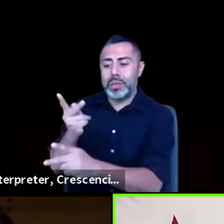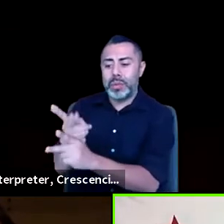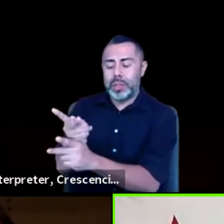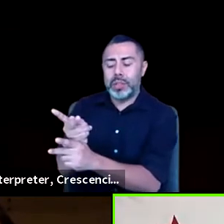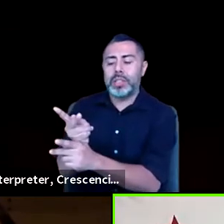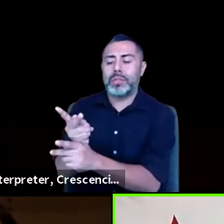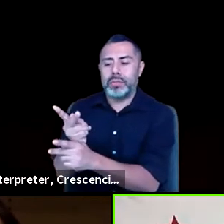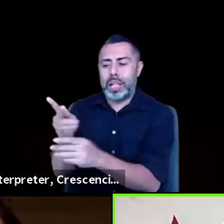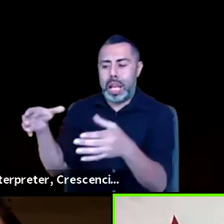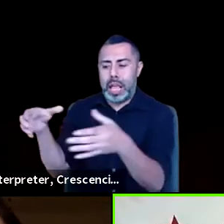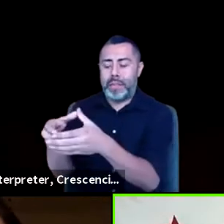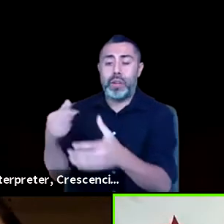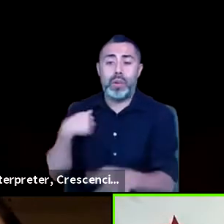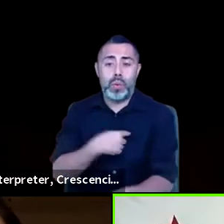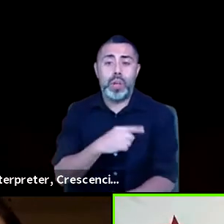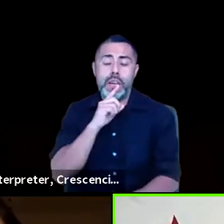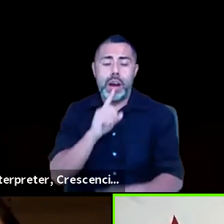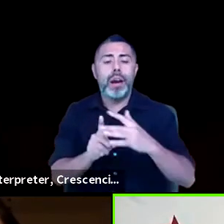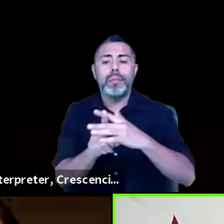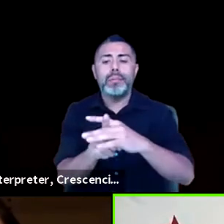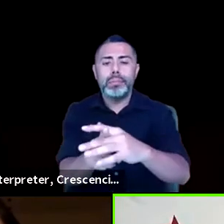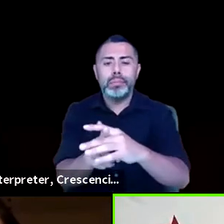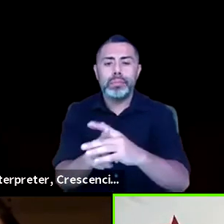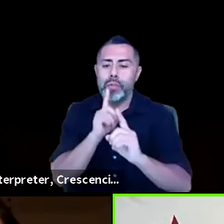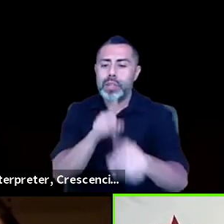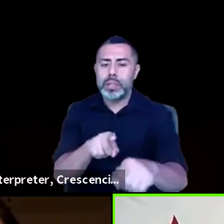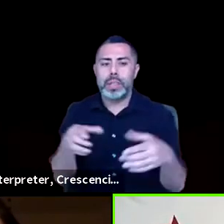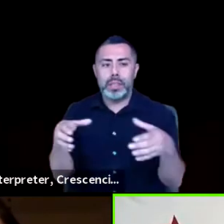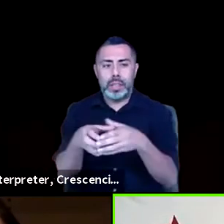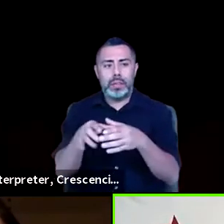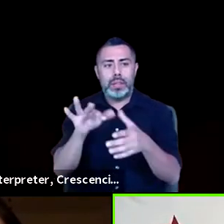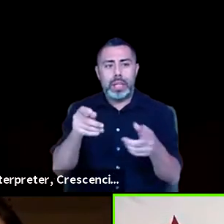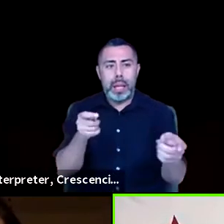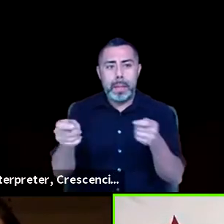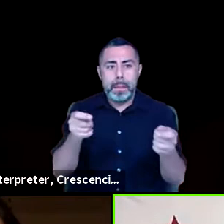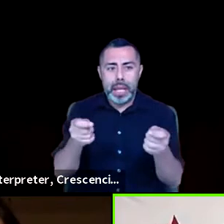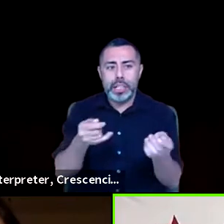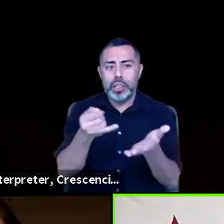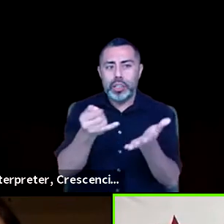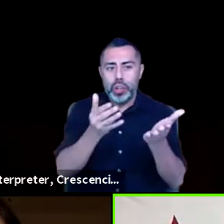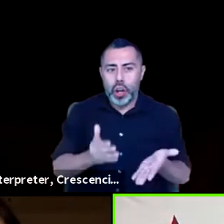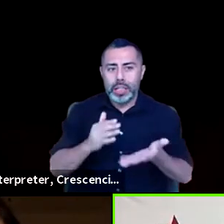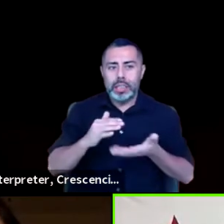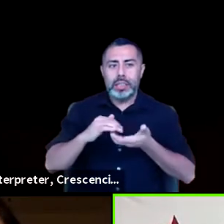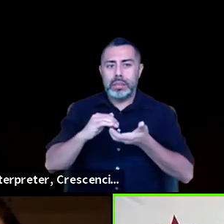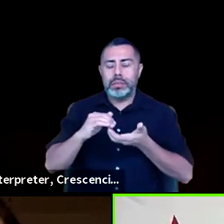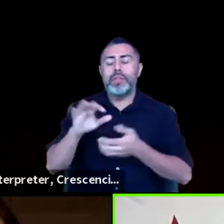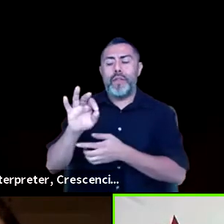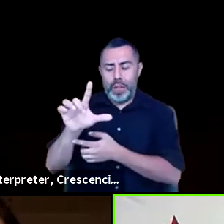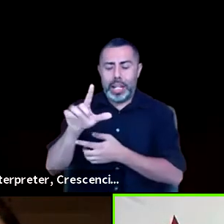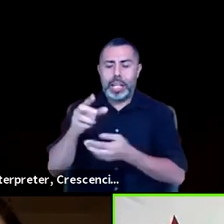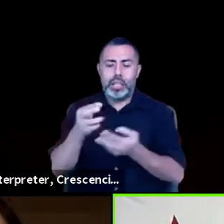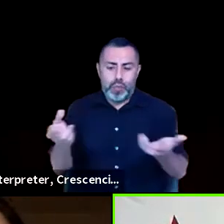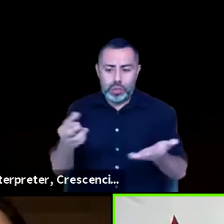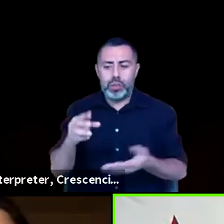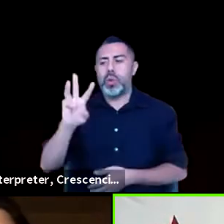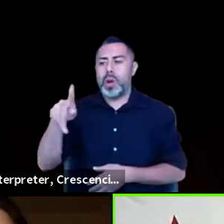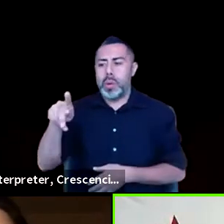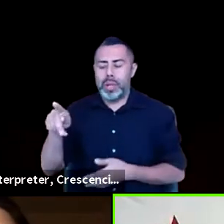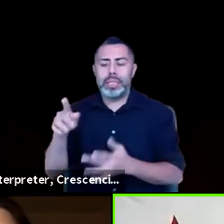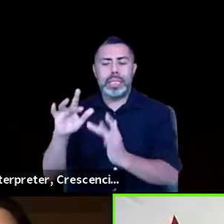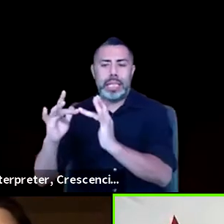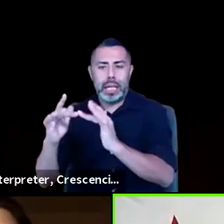iterative, responsive project that manages the COVID-19 Freelance Artist Resources WordPress site and produces a series of webinars and other